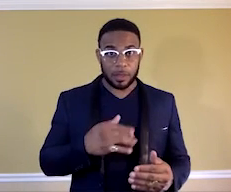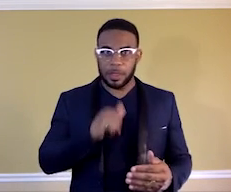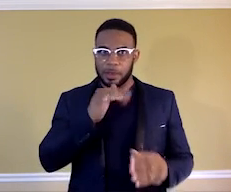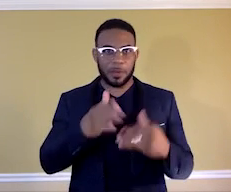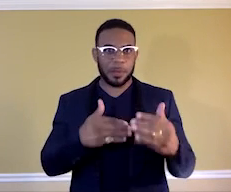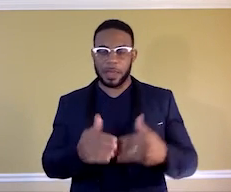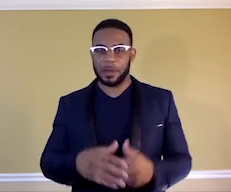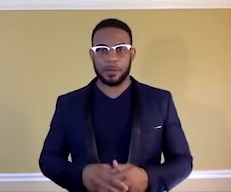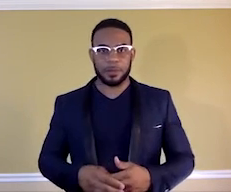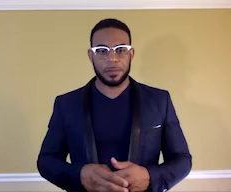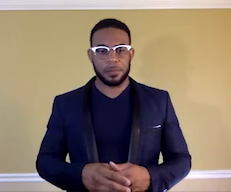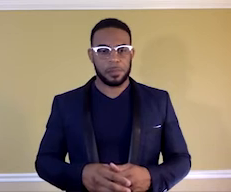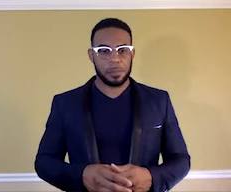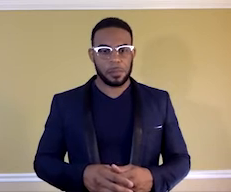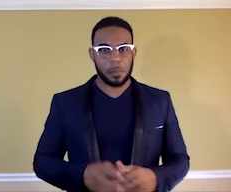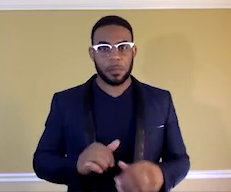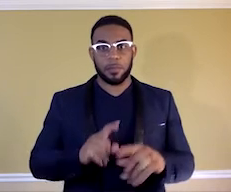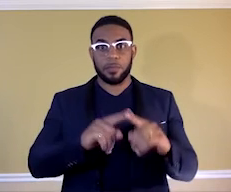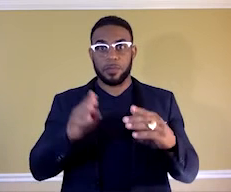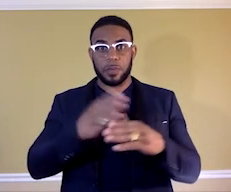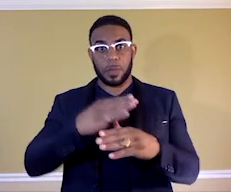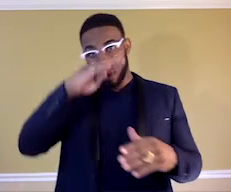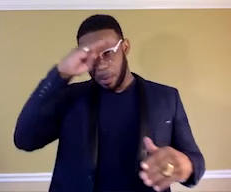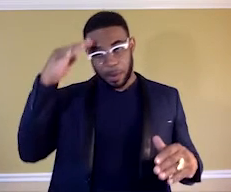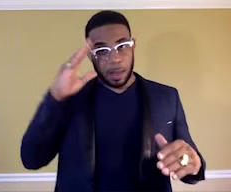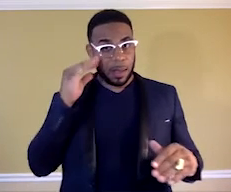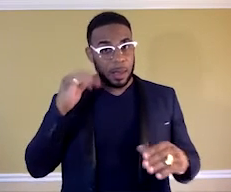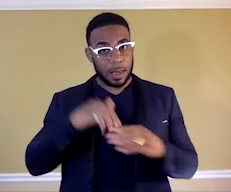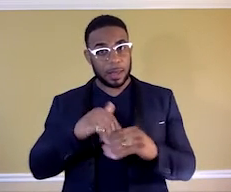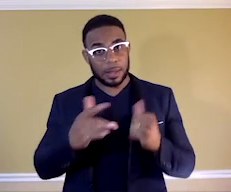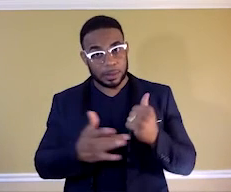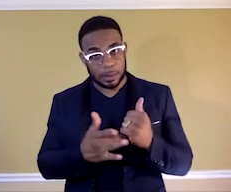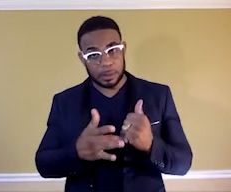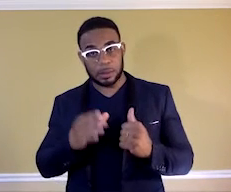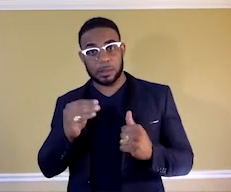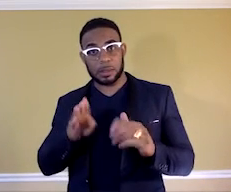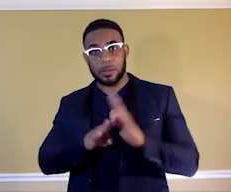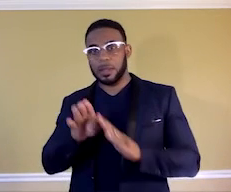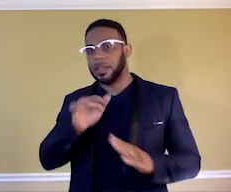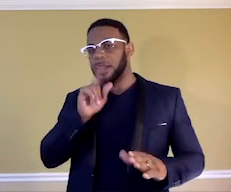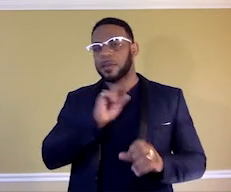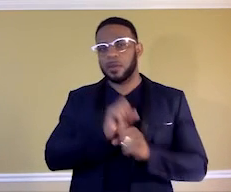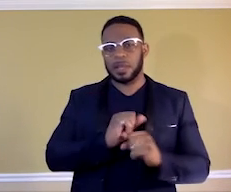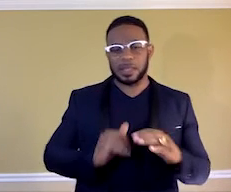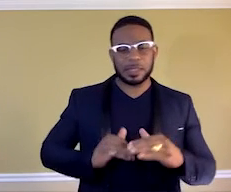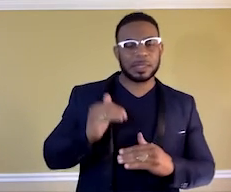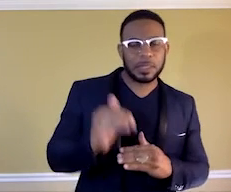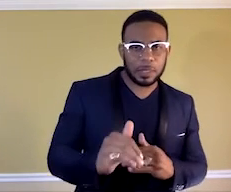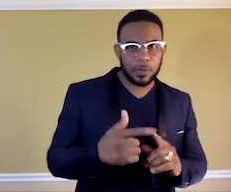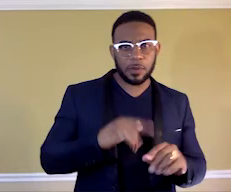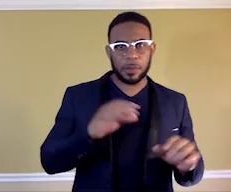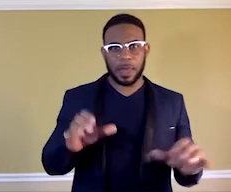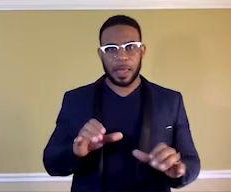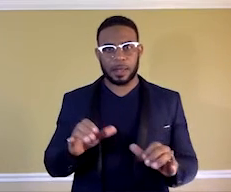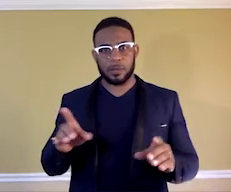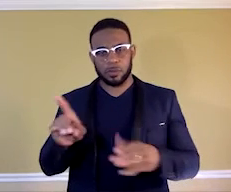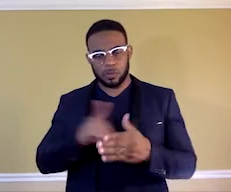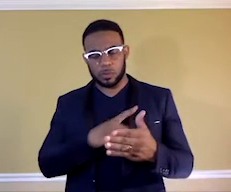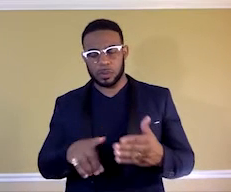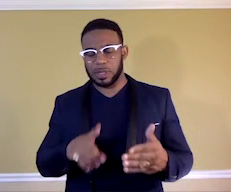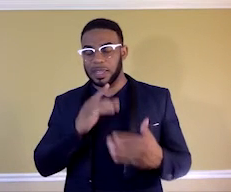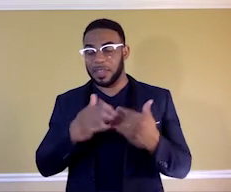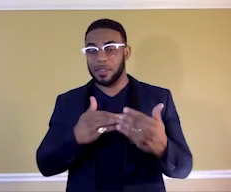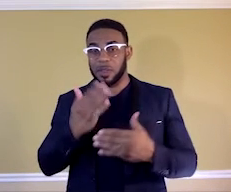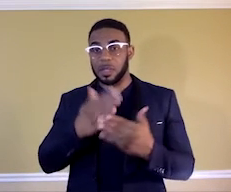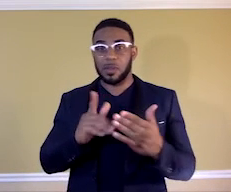matter. Indifference to the Black experience in technical development is not really a step forward from active discrimination, even